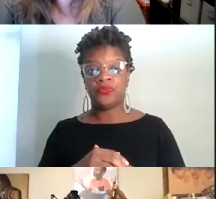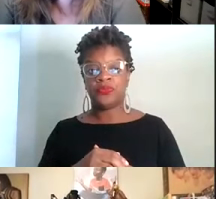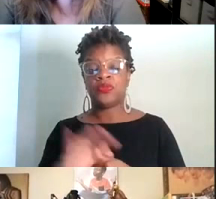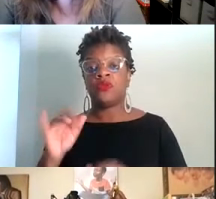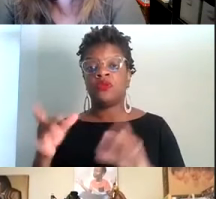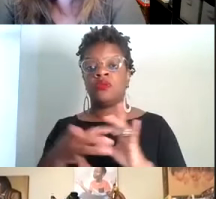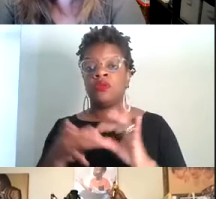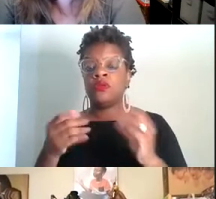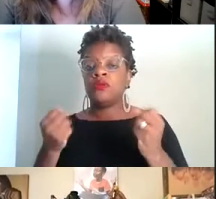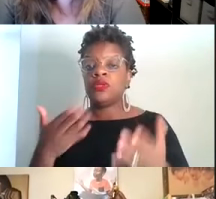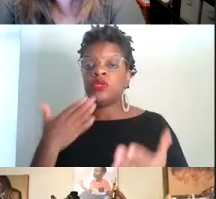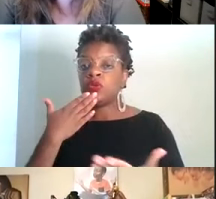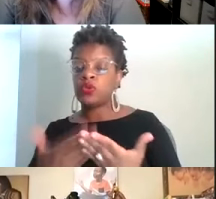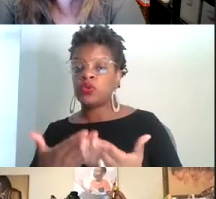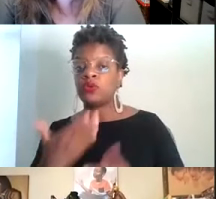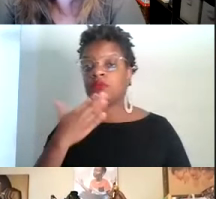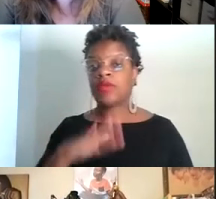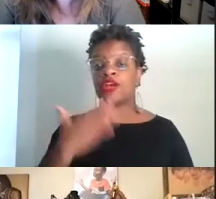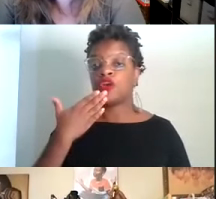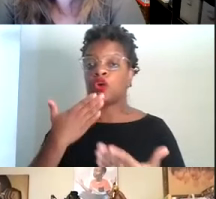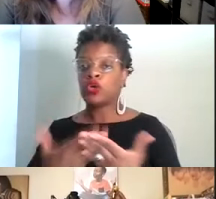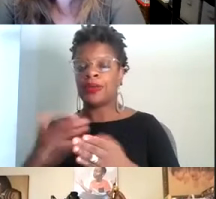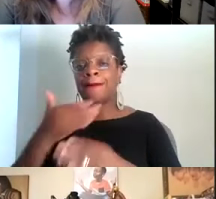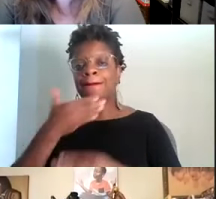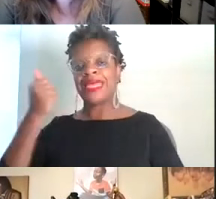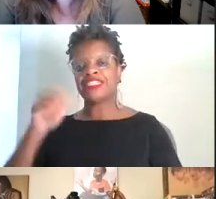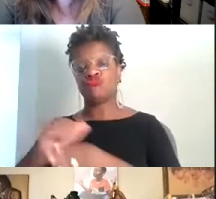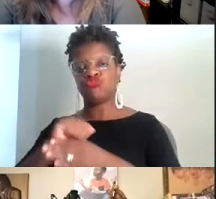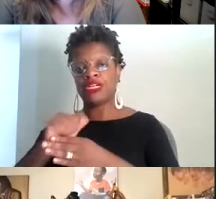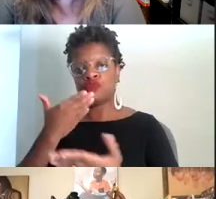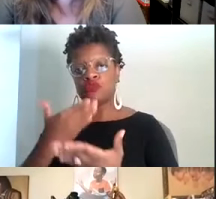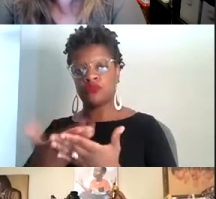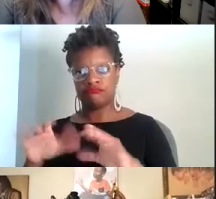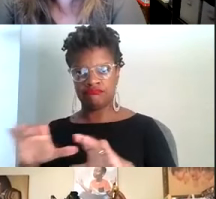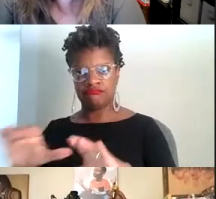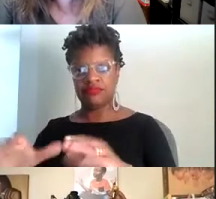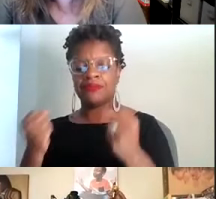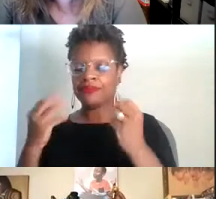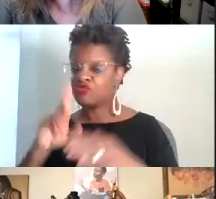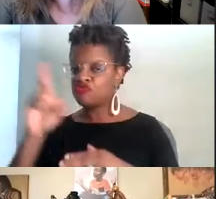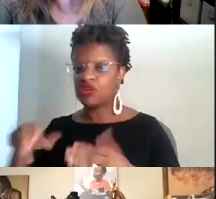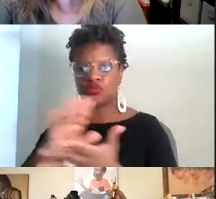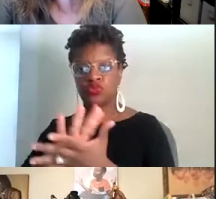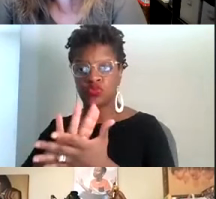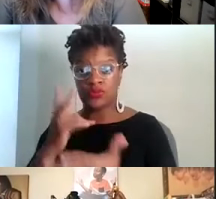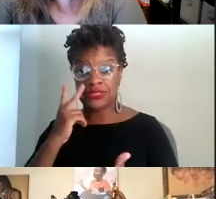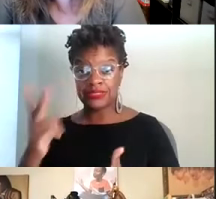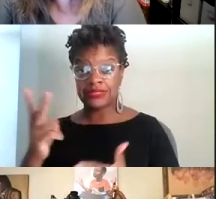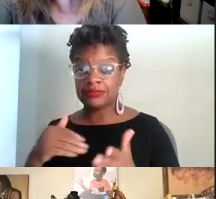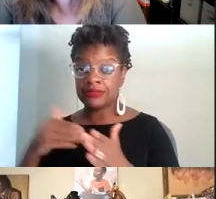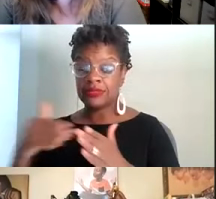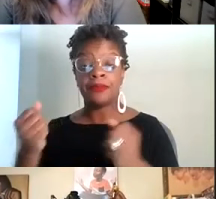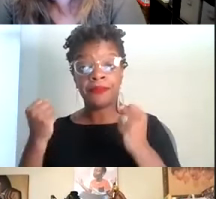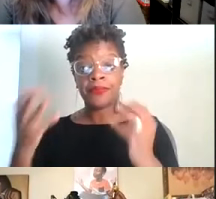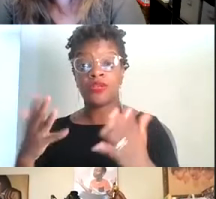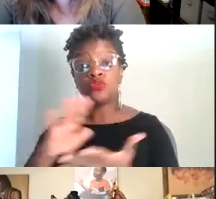There are so many bright spots currently happening in the Rochester City School District We heard of a number of school buildings that